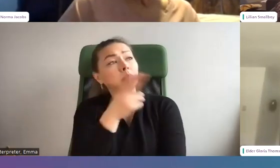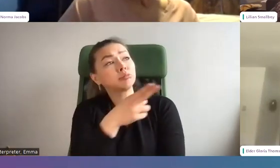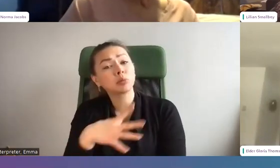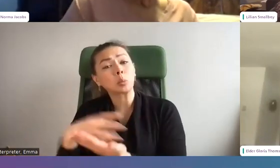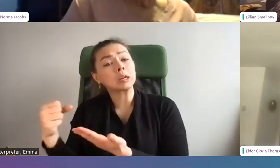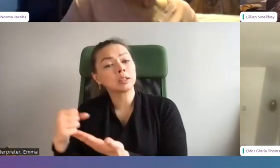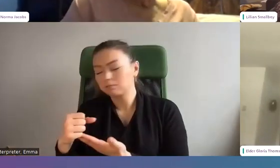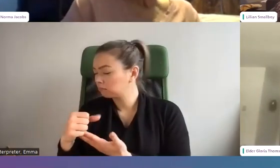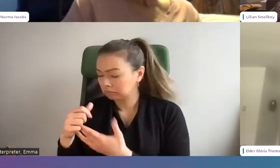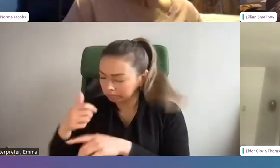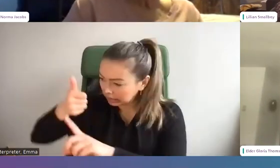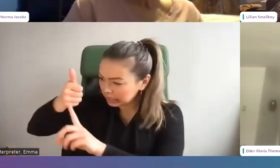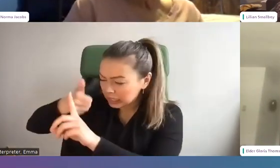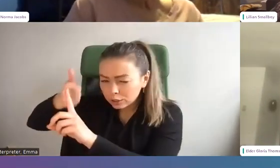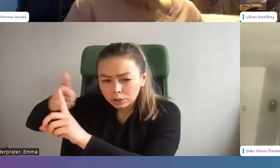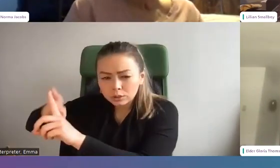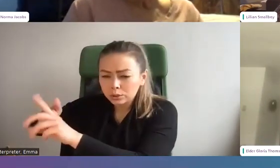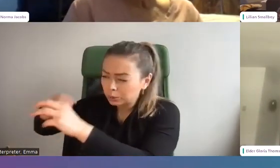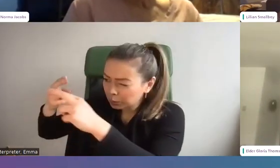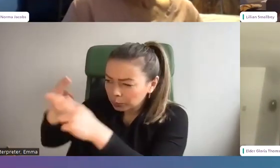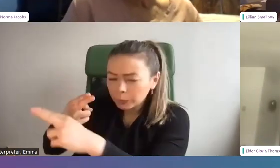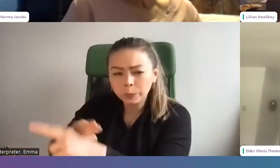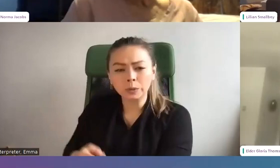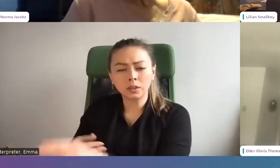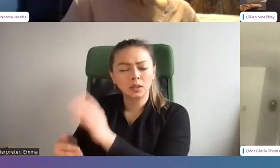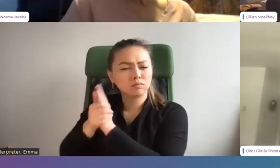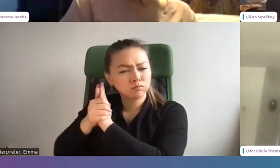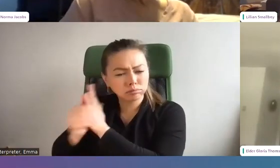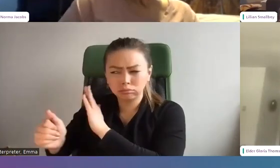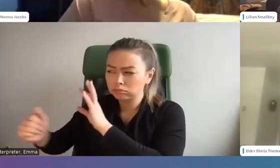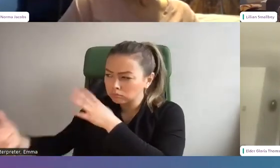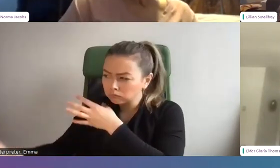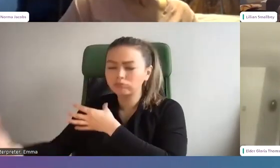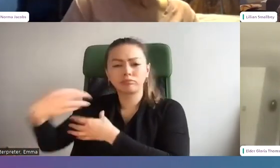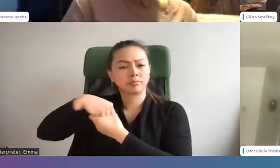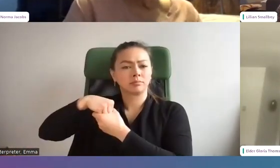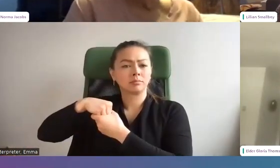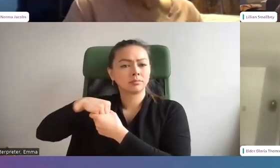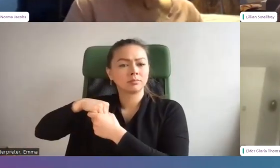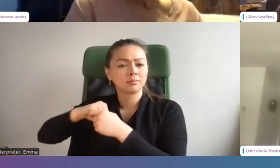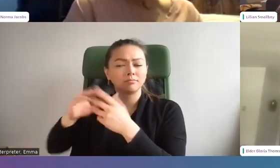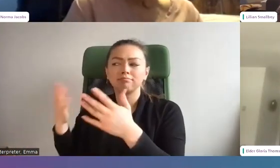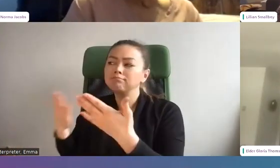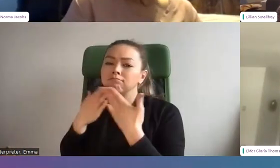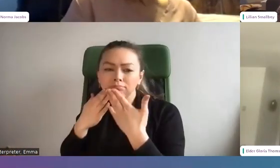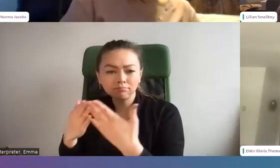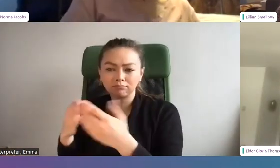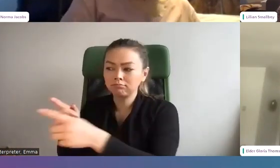that way the hunting skills that we have. And so we say, let it be that way in our minds.